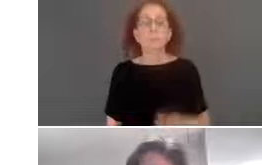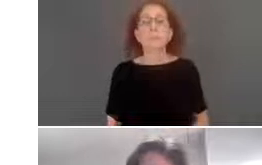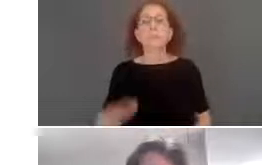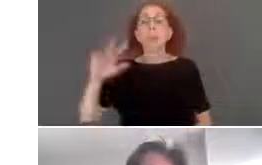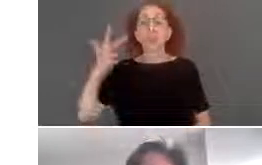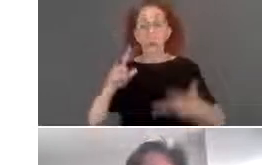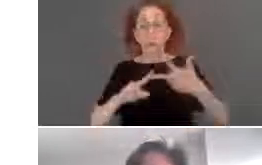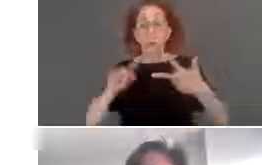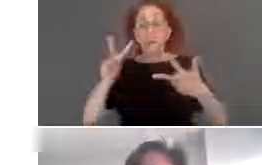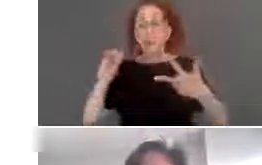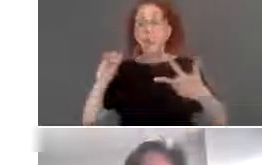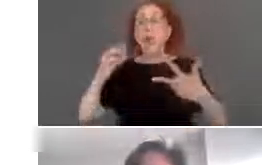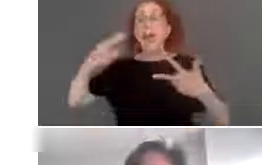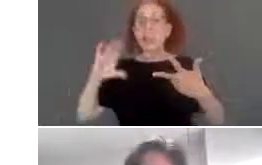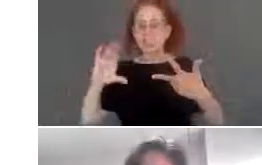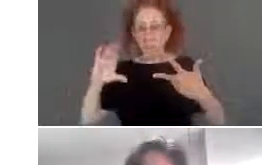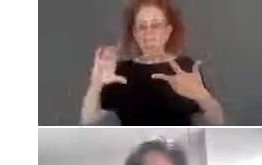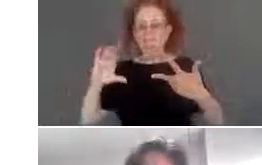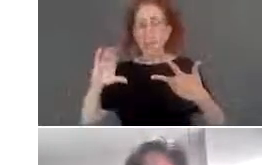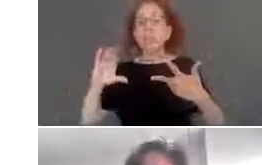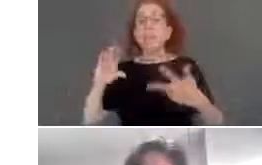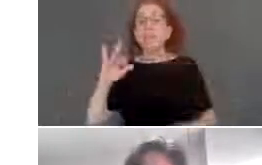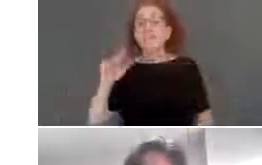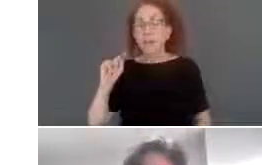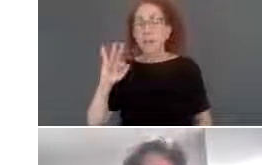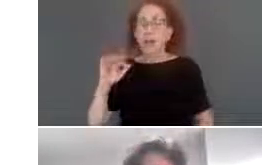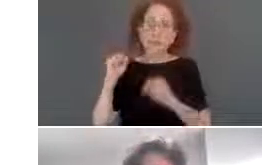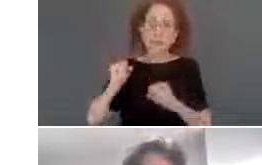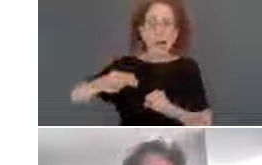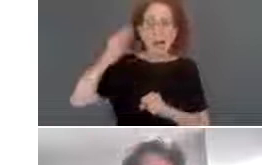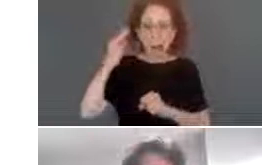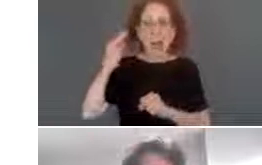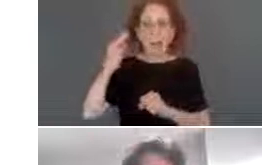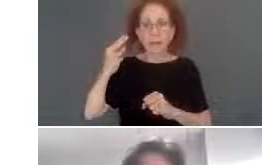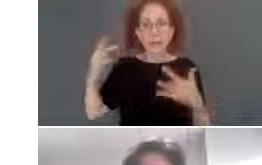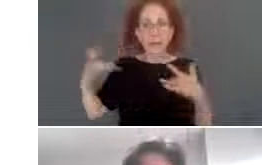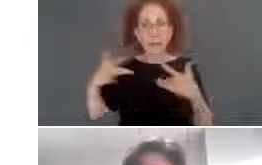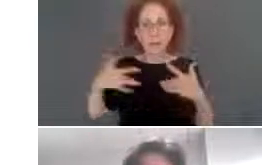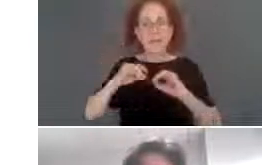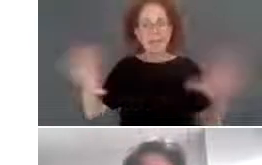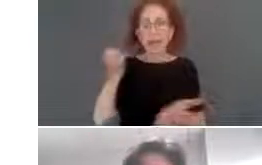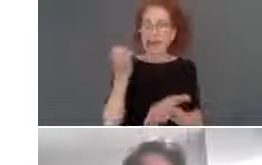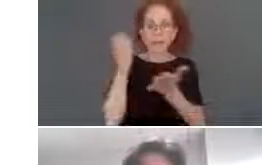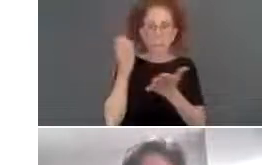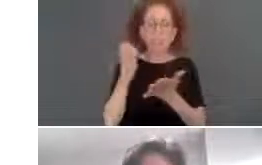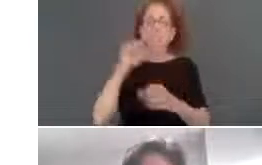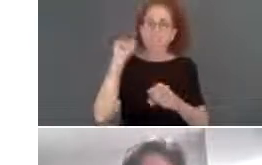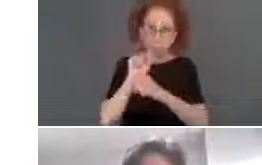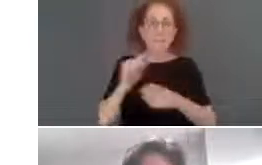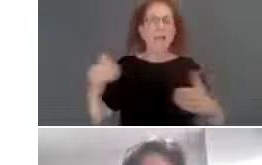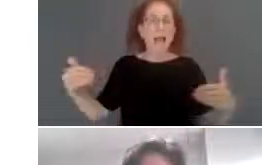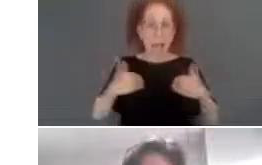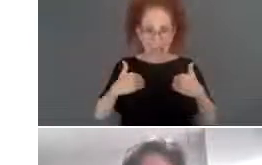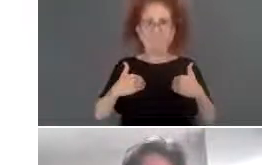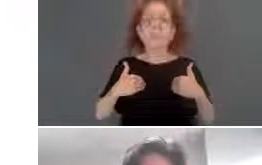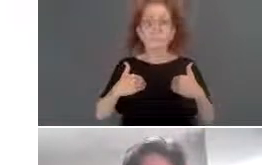Now, variants of high consequence have clear evidence that prevention measures or medical countermeasures have